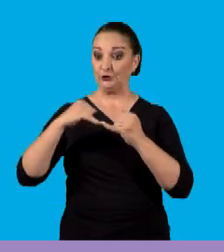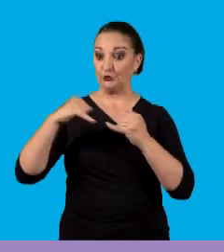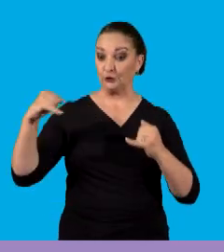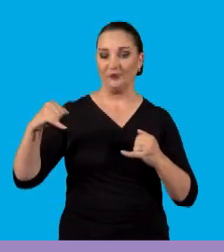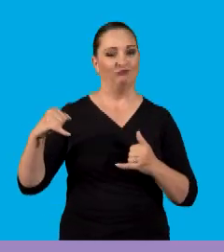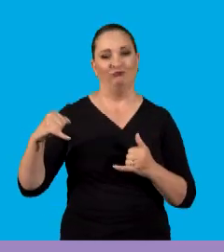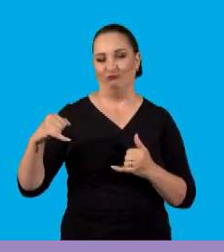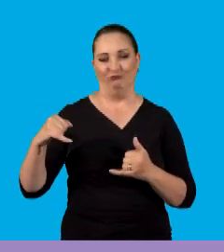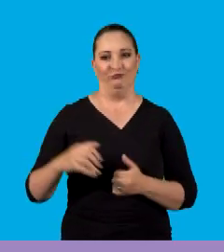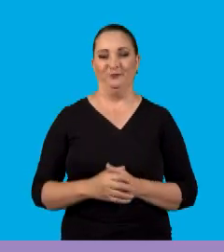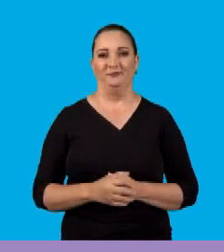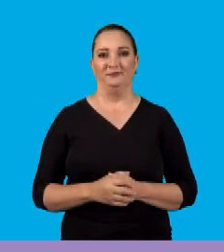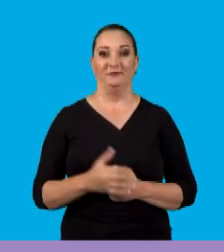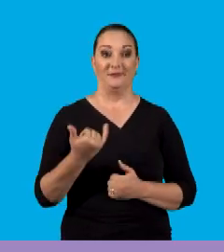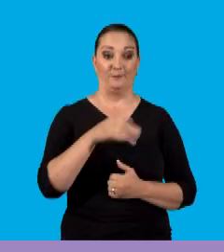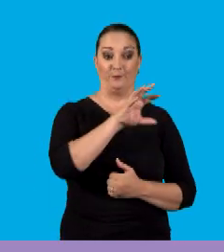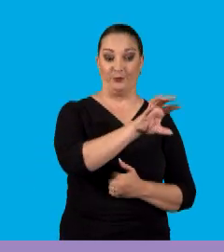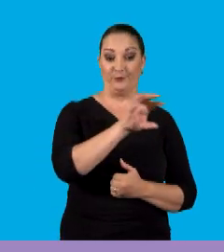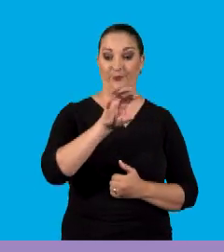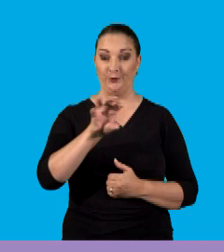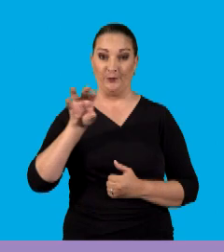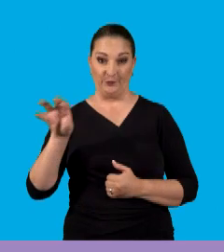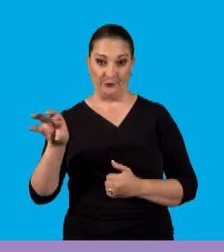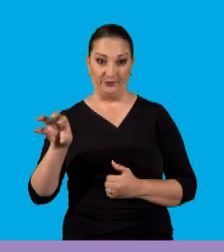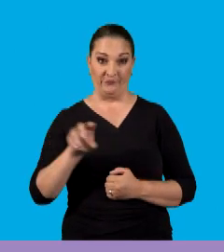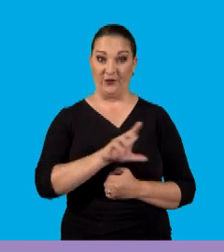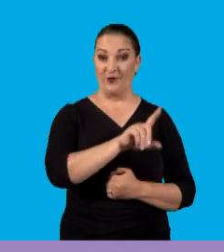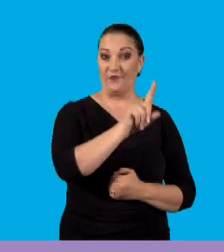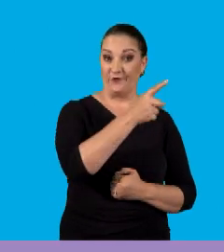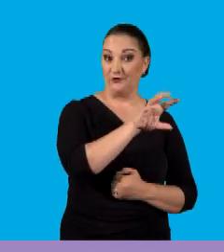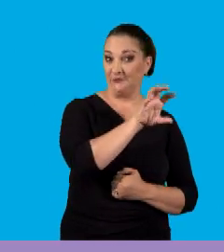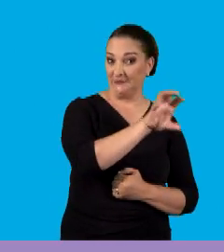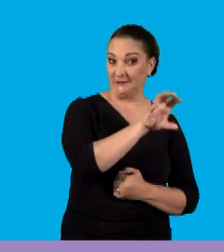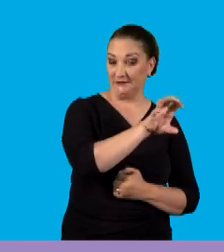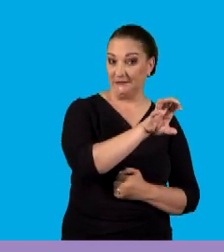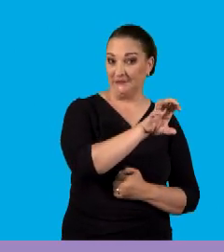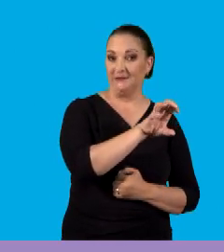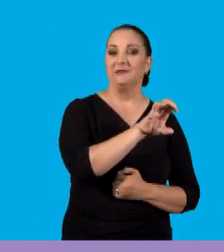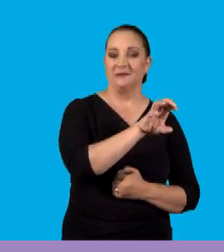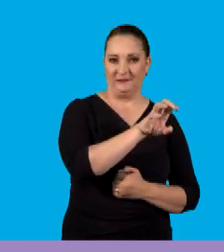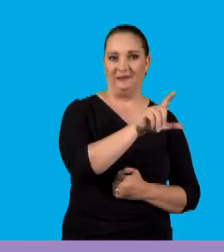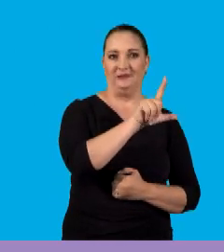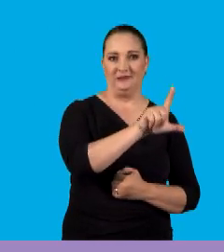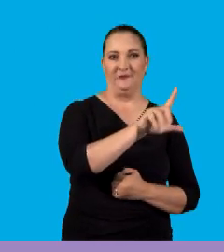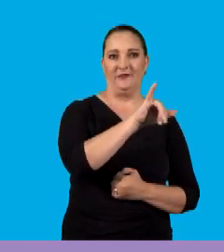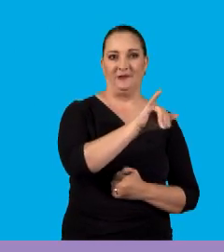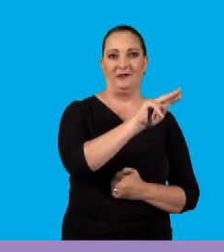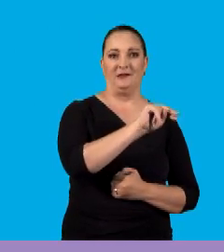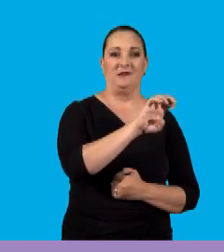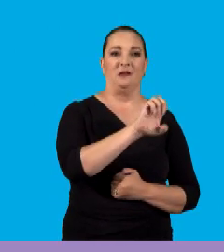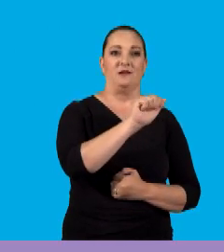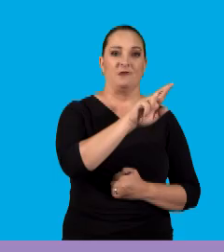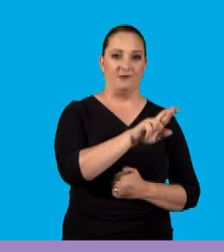and it is not straight. So with the graphs that we were given here, the first one we should have written there is of course